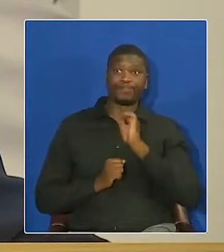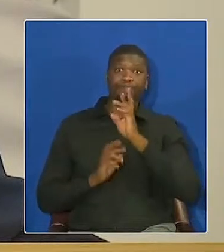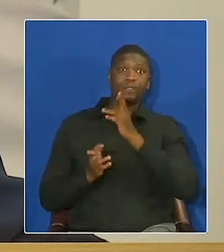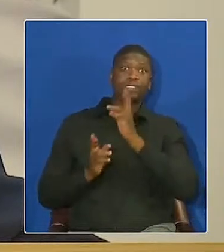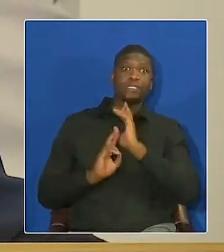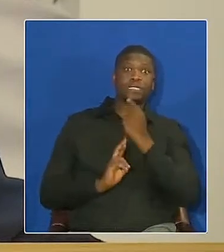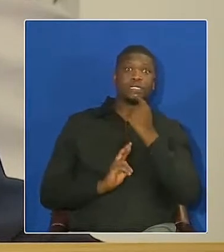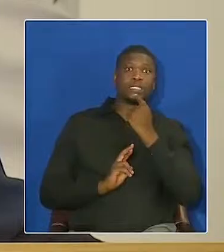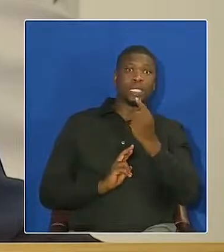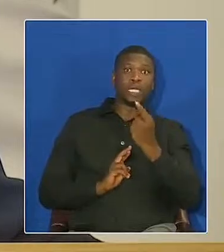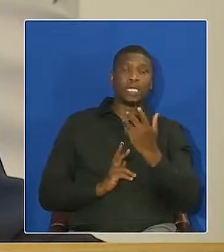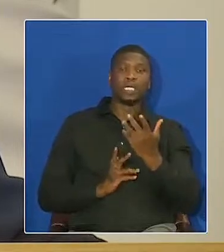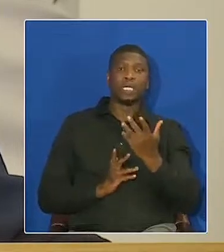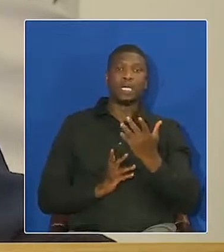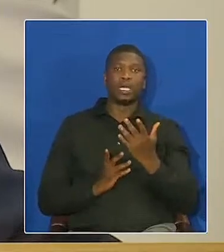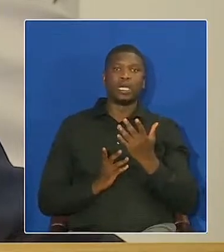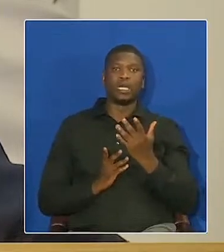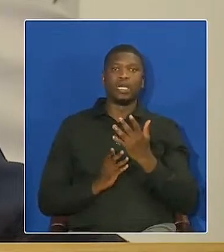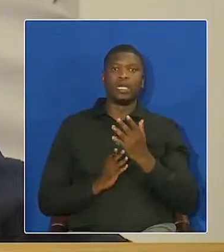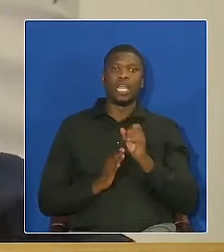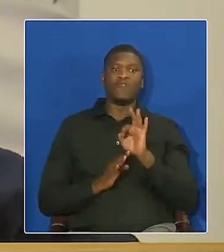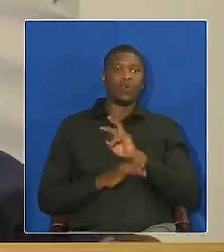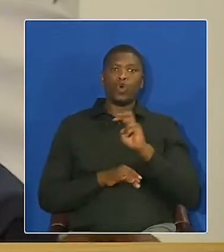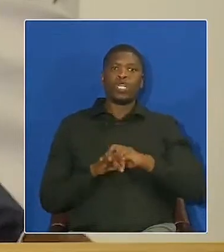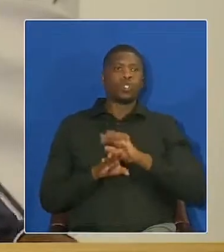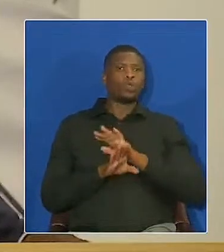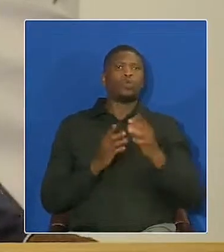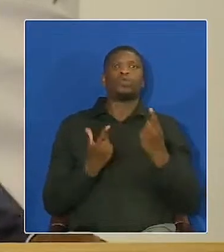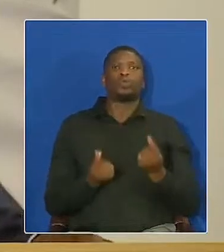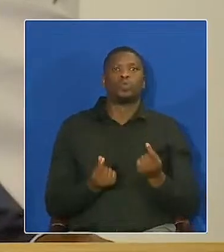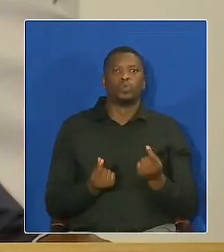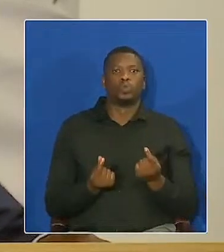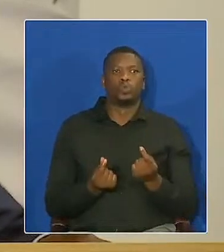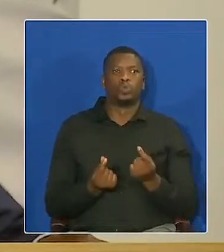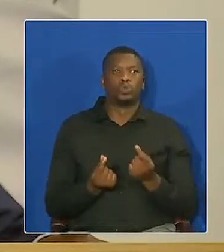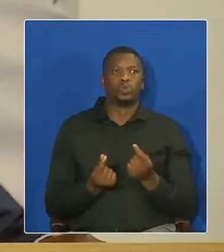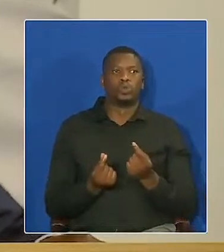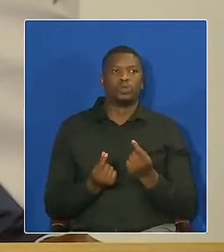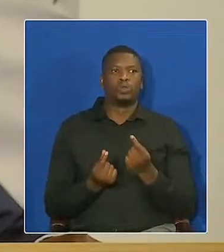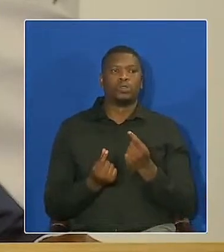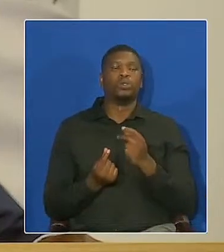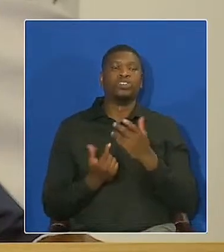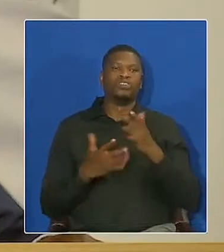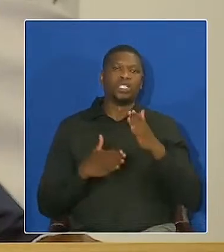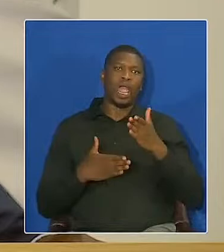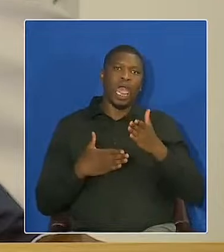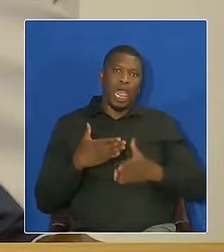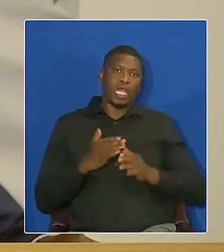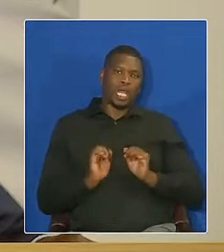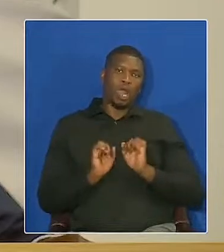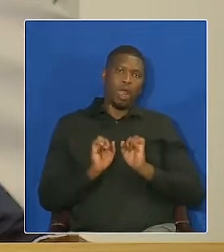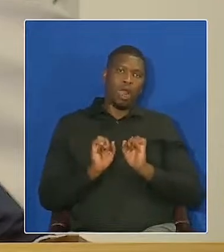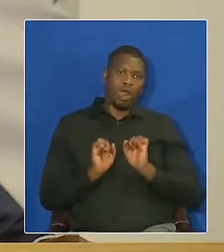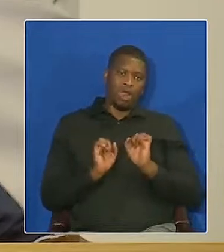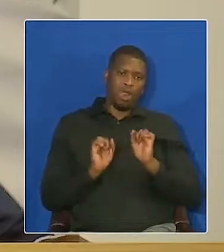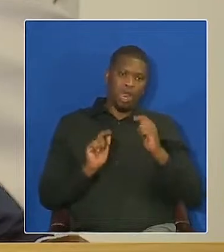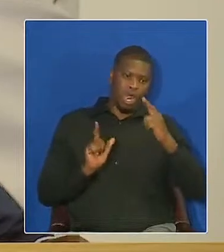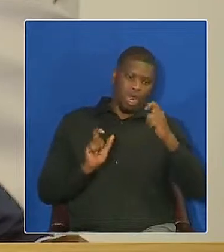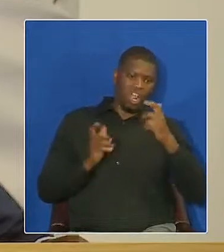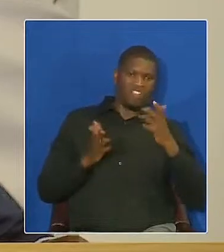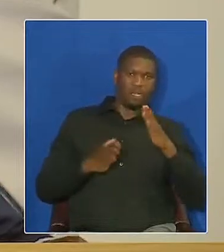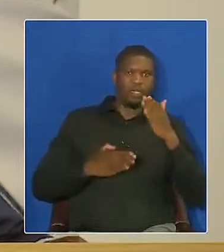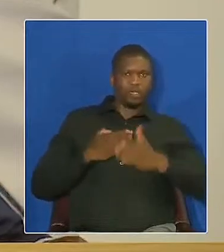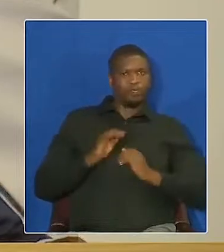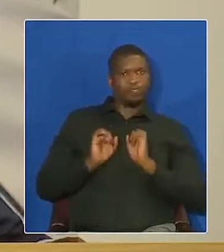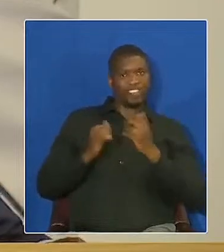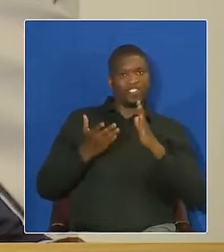response is don't unnecessarily. So that will be the end then of that screenshot